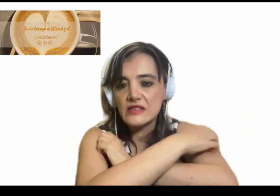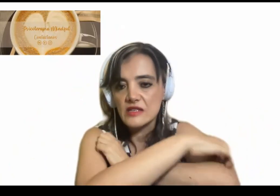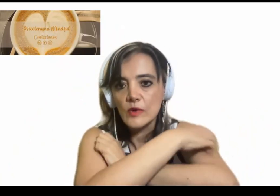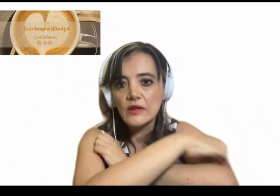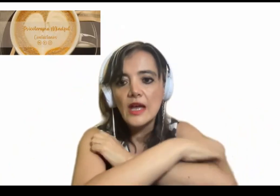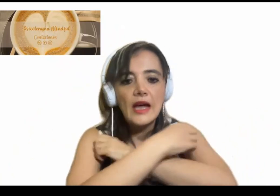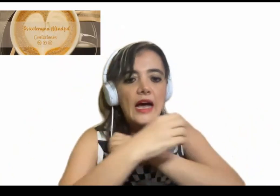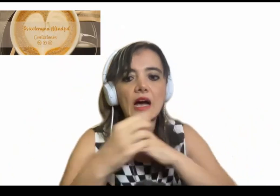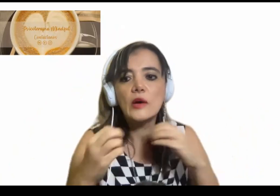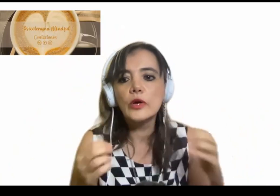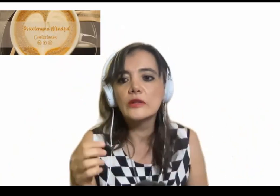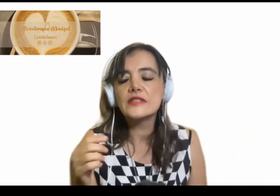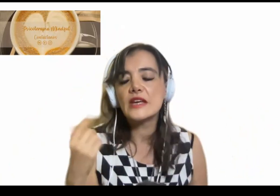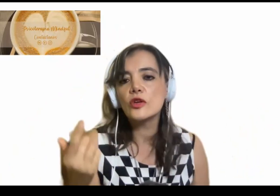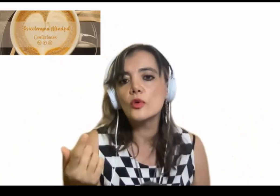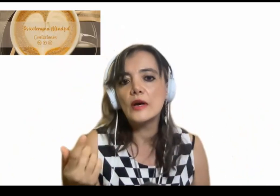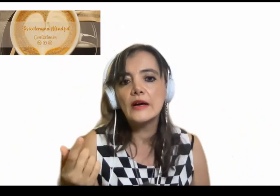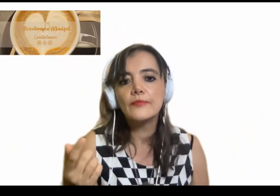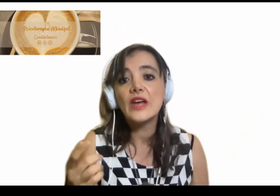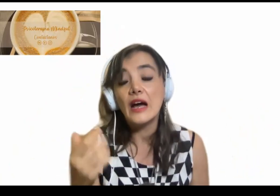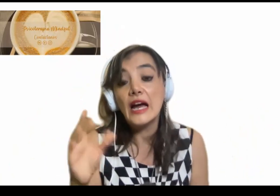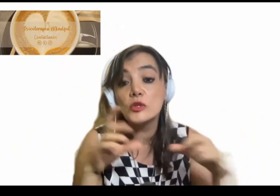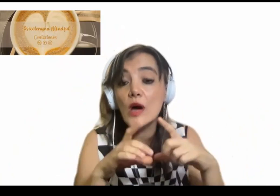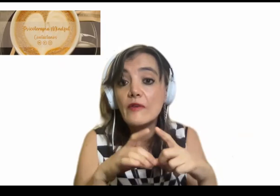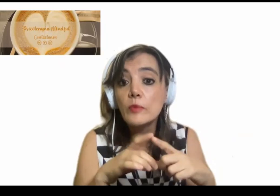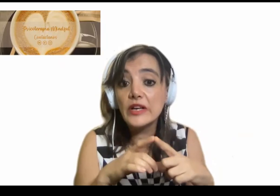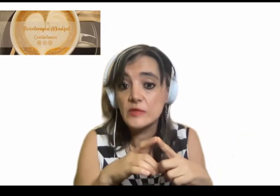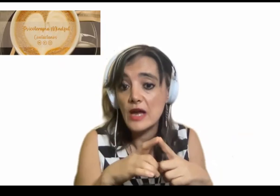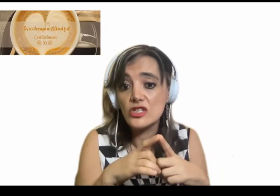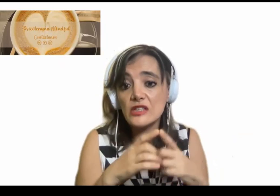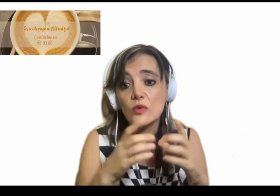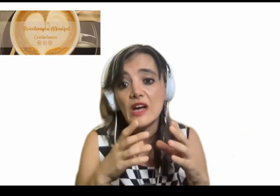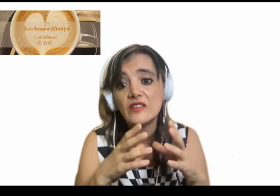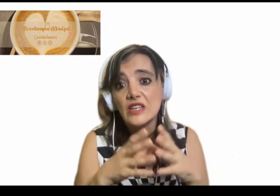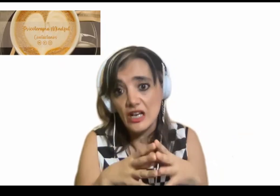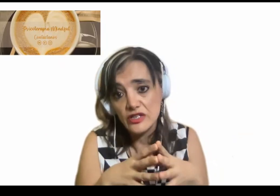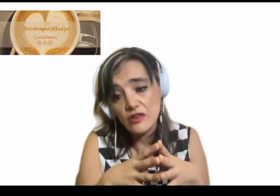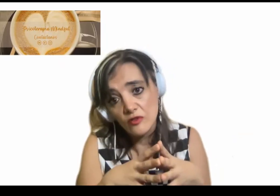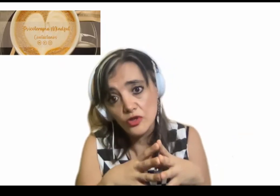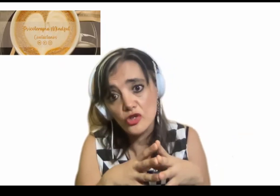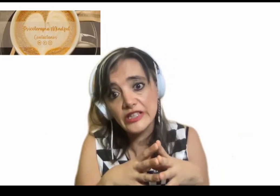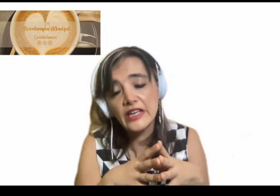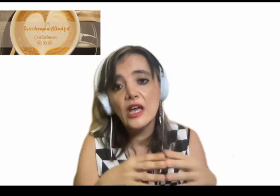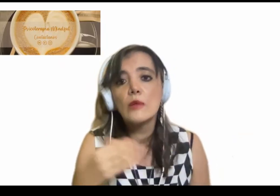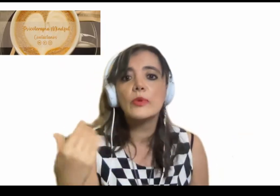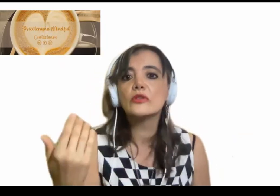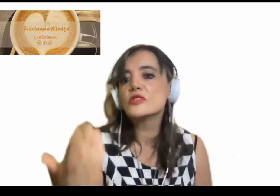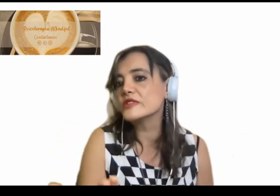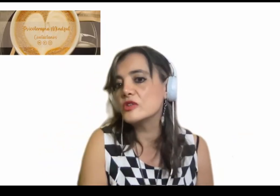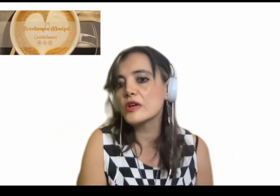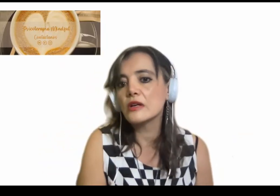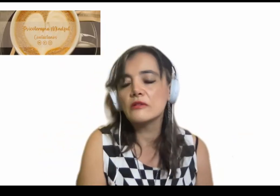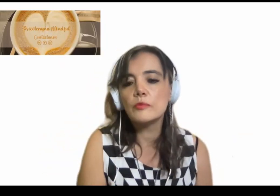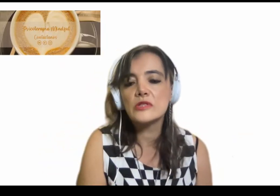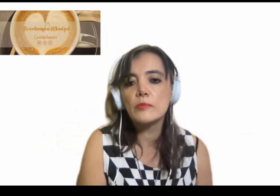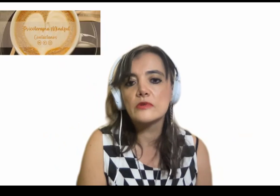of the hands as well. I will send you, I do have a book in Spanish. I don't have it in English, unfortunately. But so